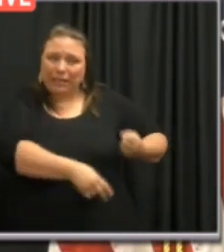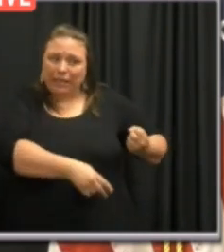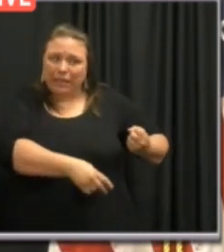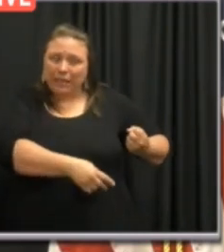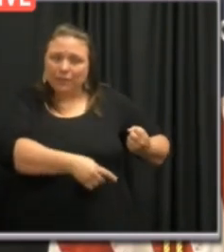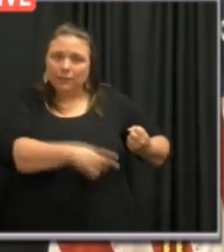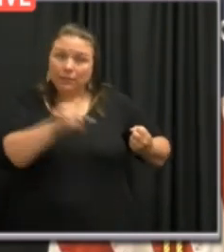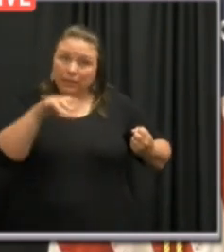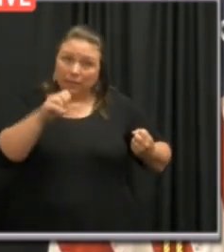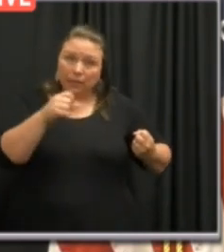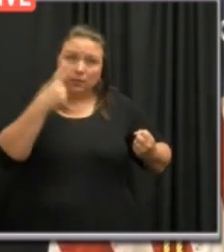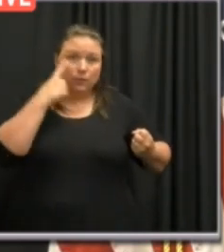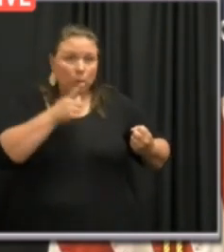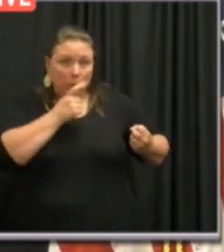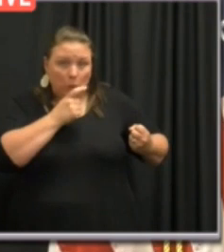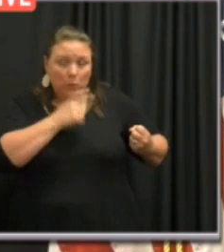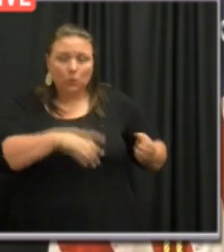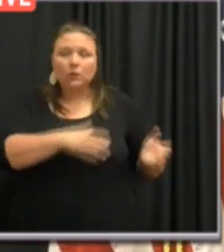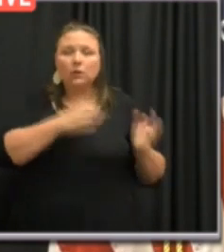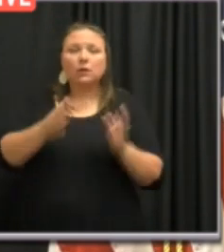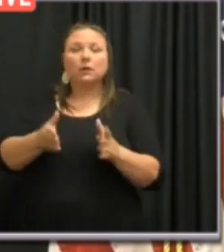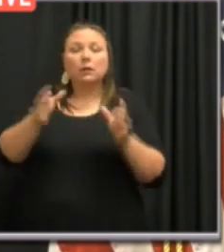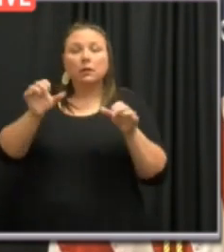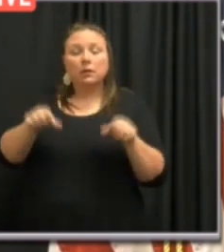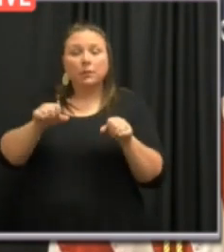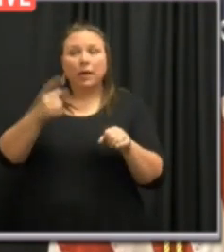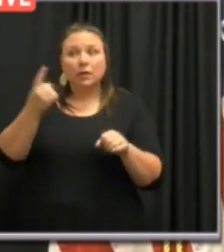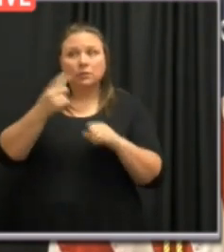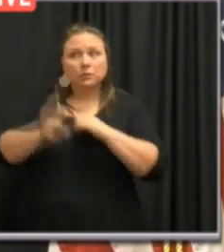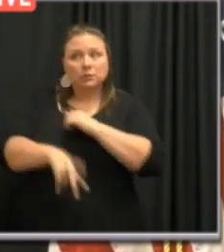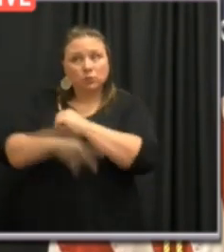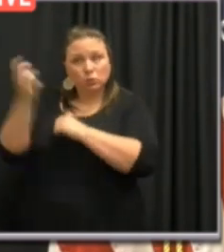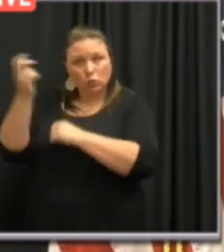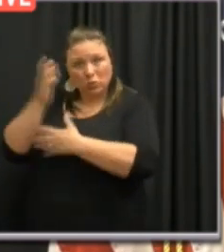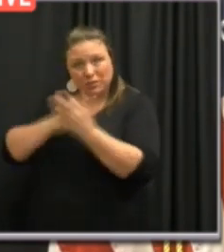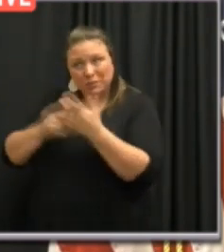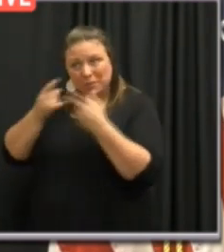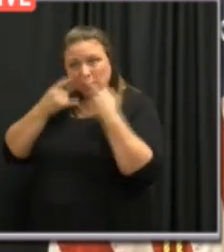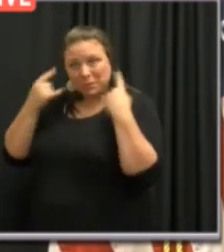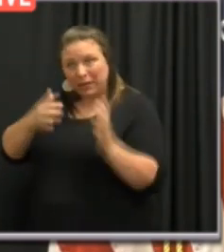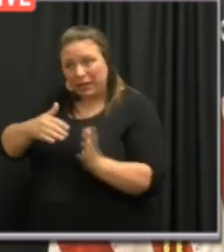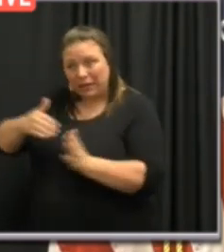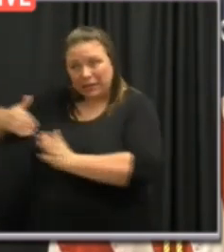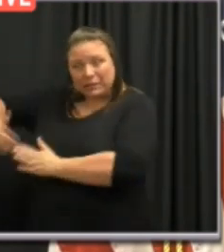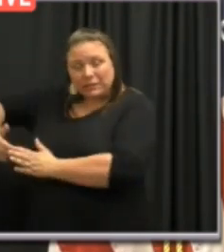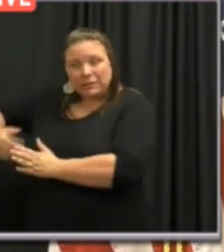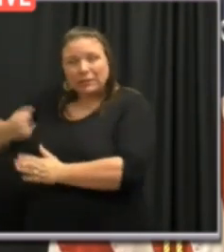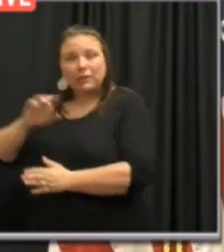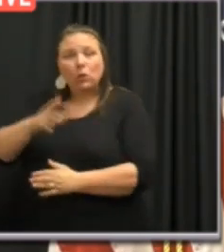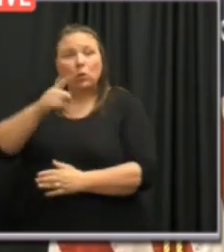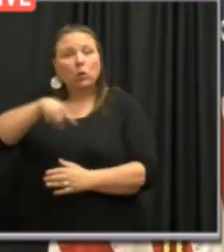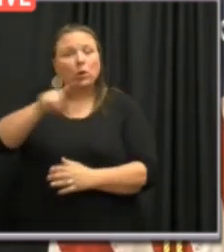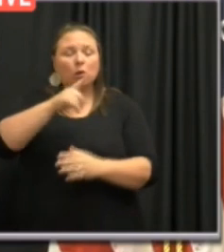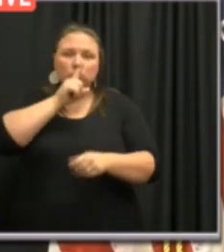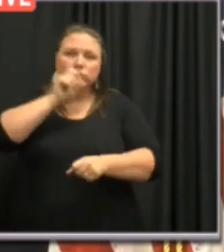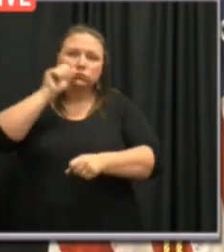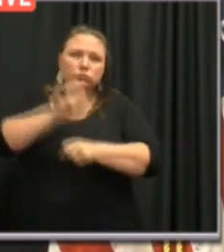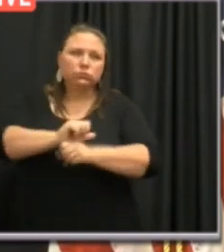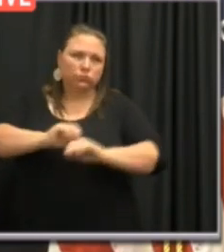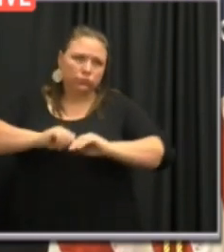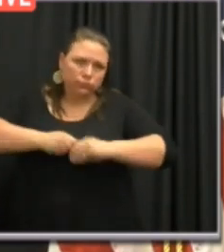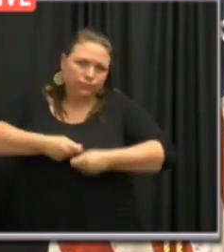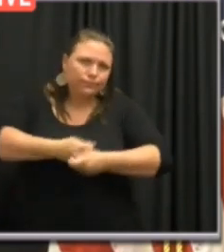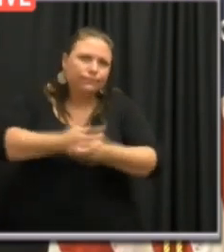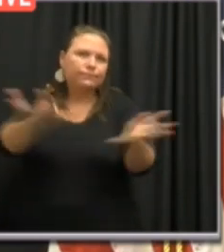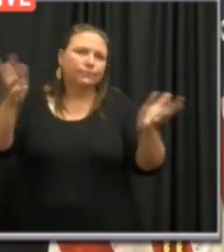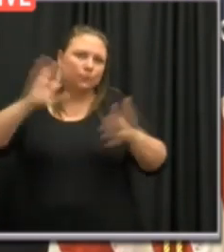whom? Is it possible that, you know, someone took some of the masks? Or if you all did indeed pass all of those masks